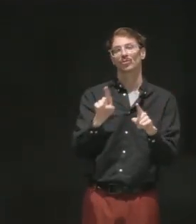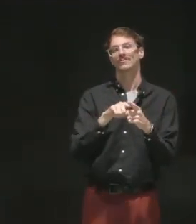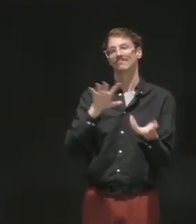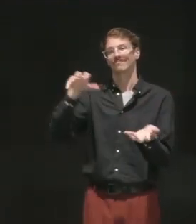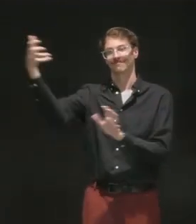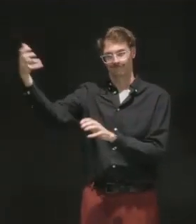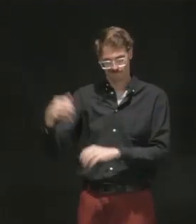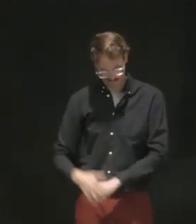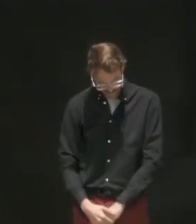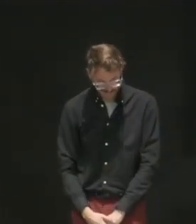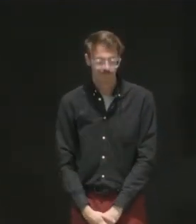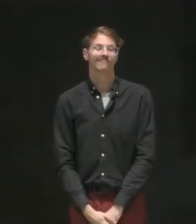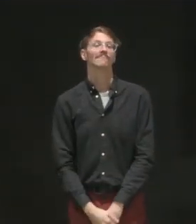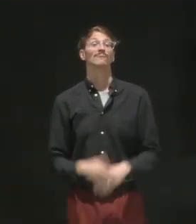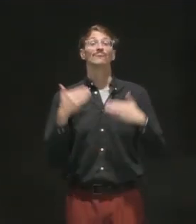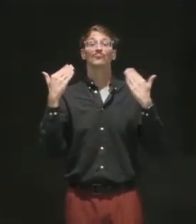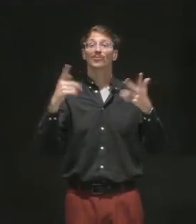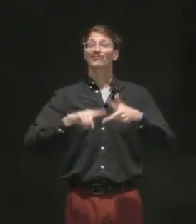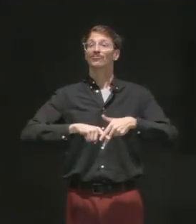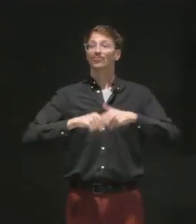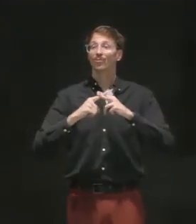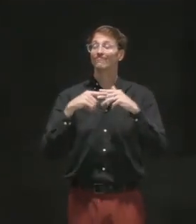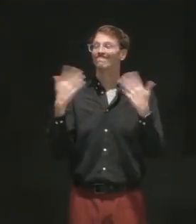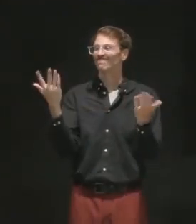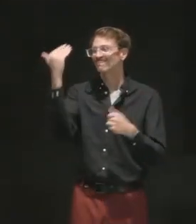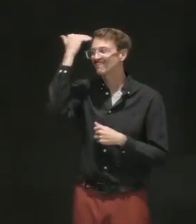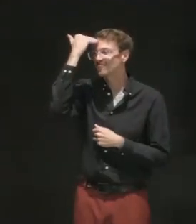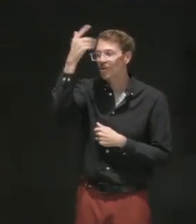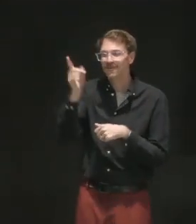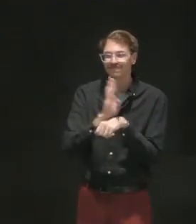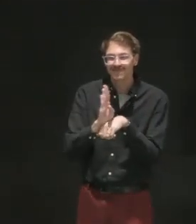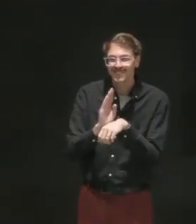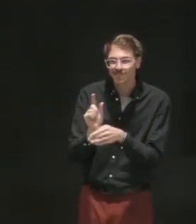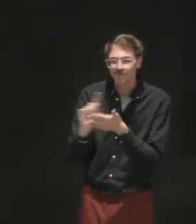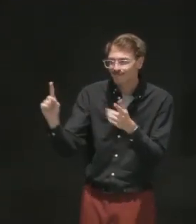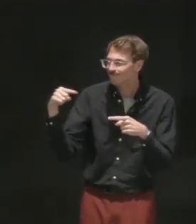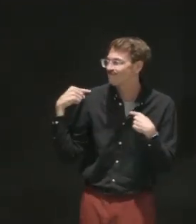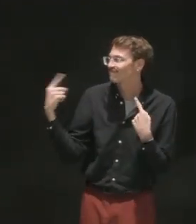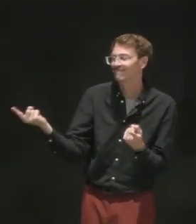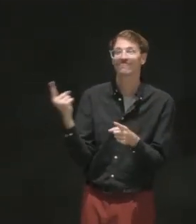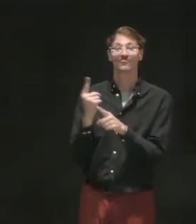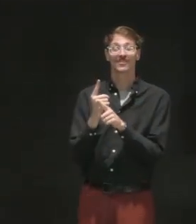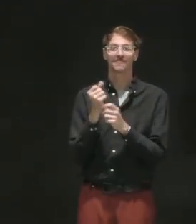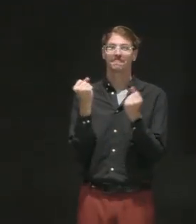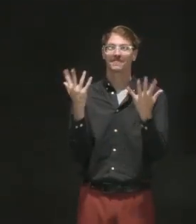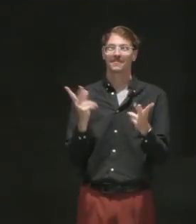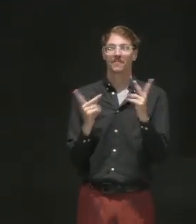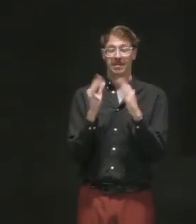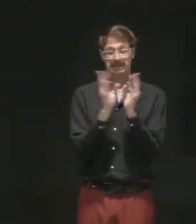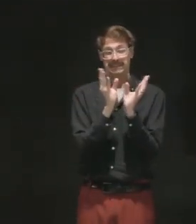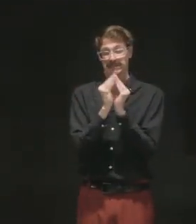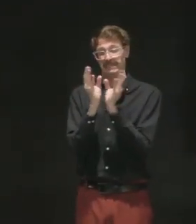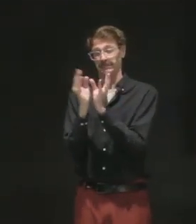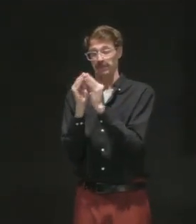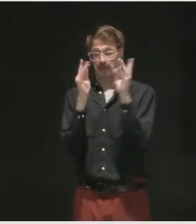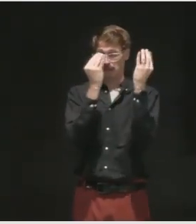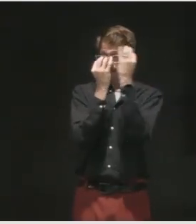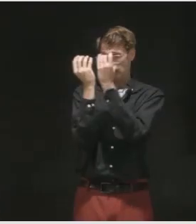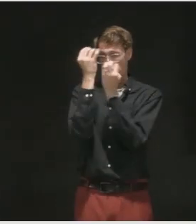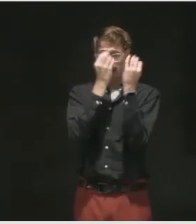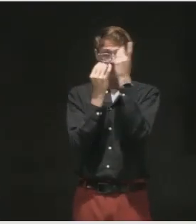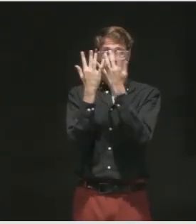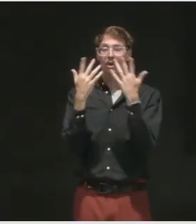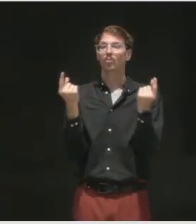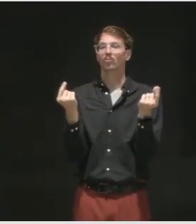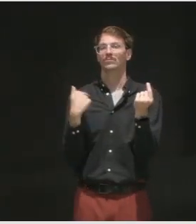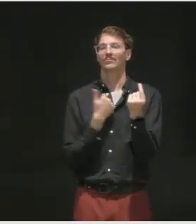So let's get started. I know it's a busy week, right? And everybody has so many sessions and things going on. So what we wanted to